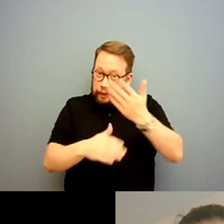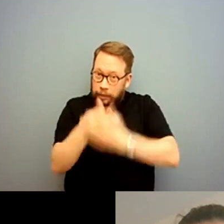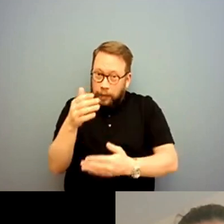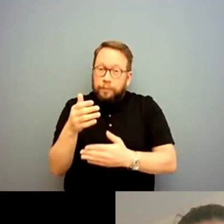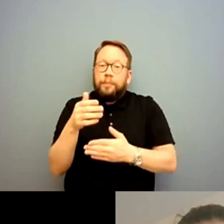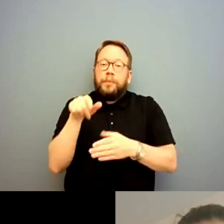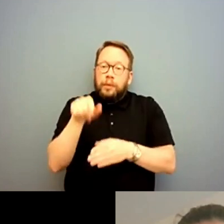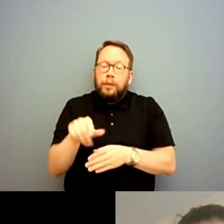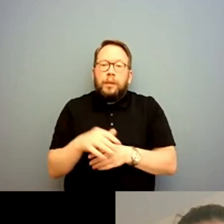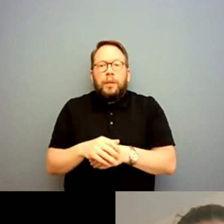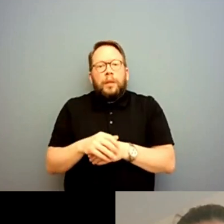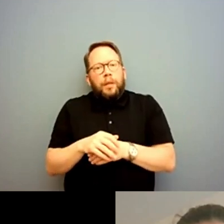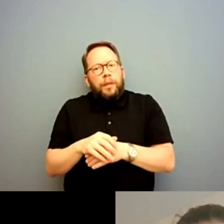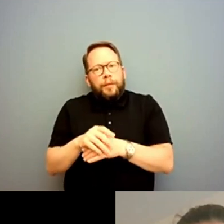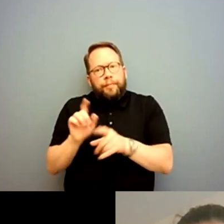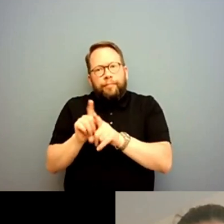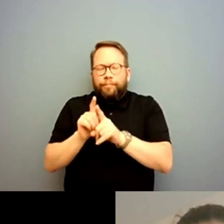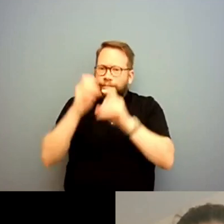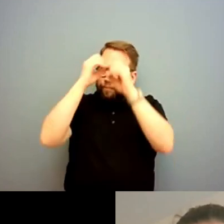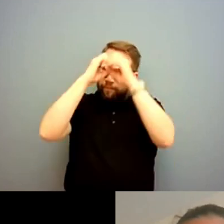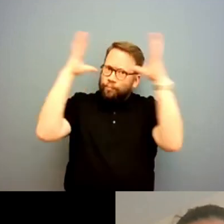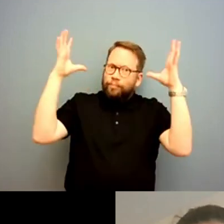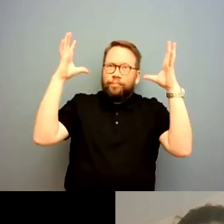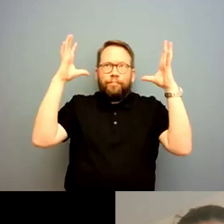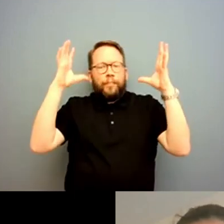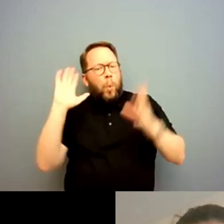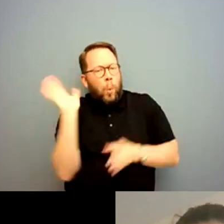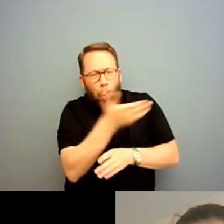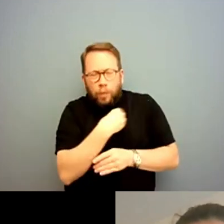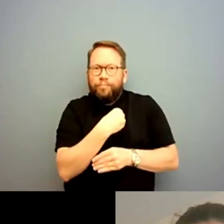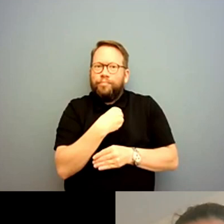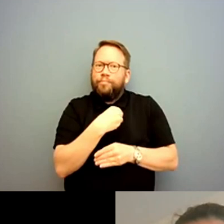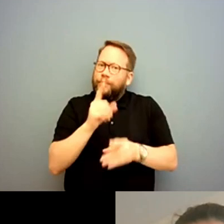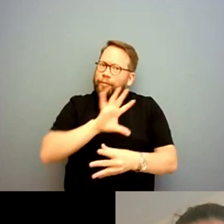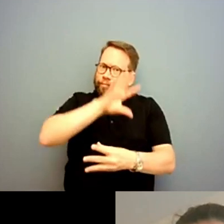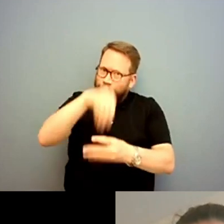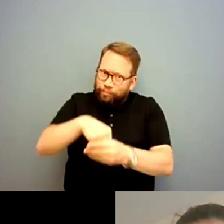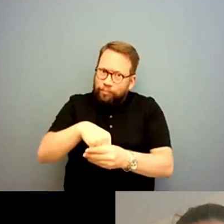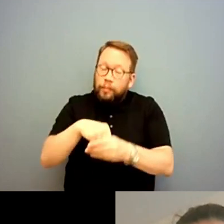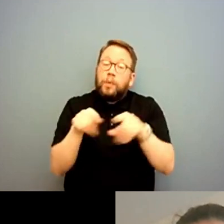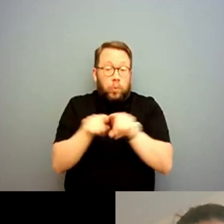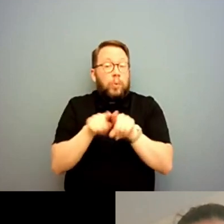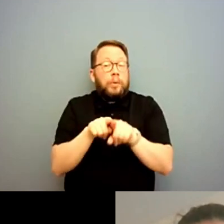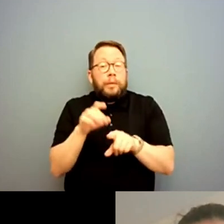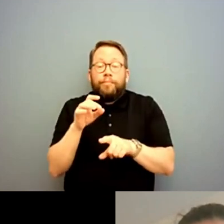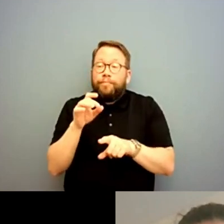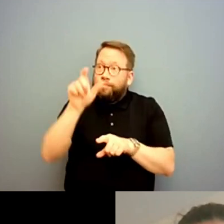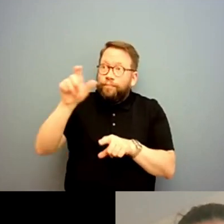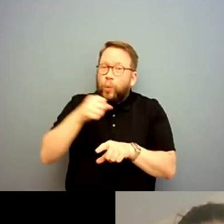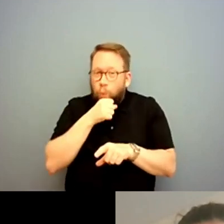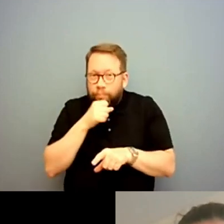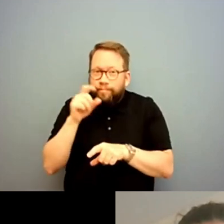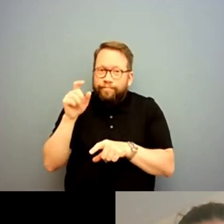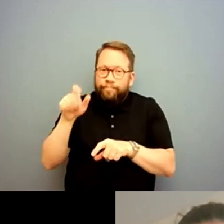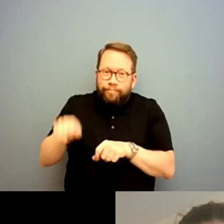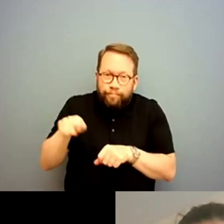particularly elder rights groups are saying the same thing. They have come along